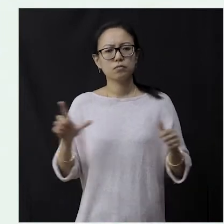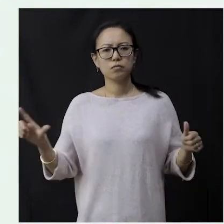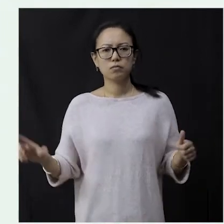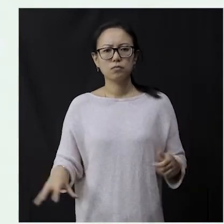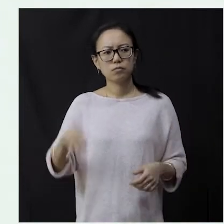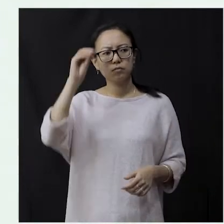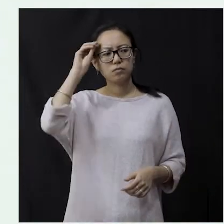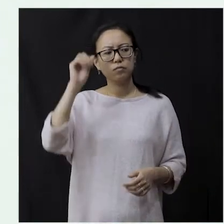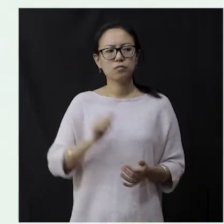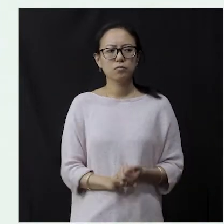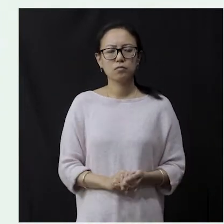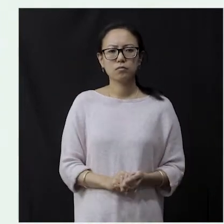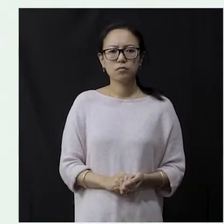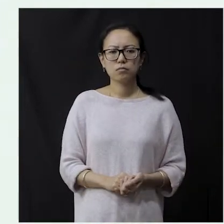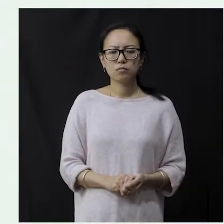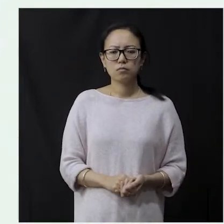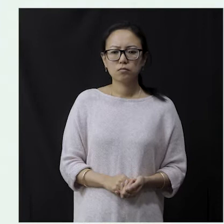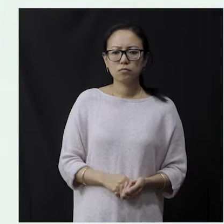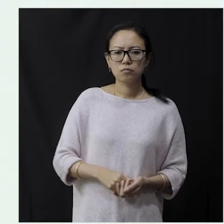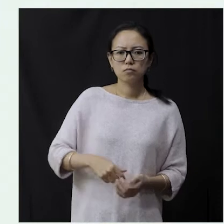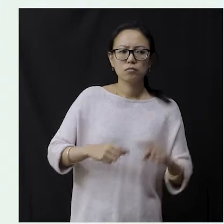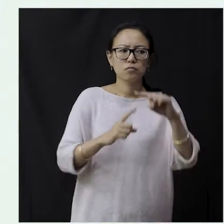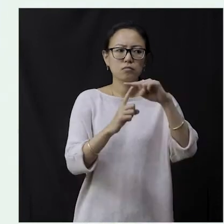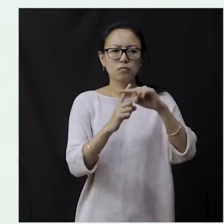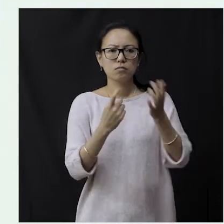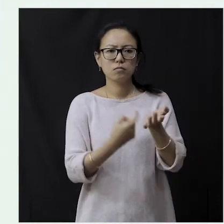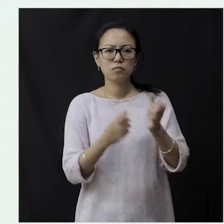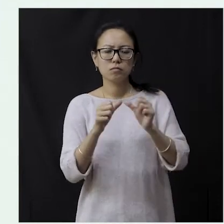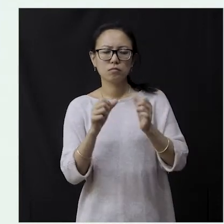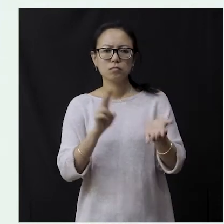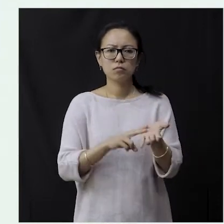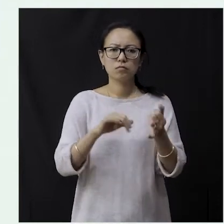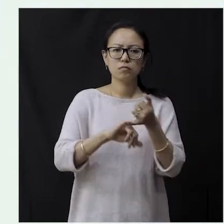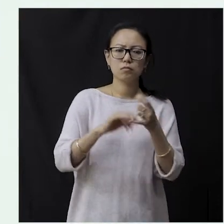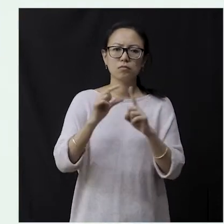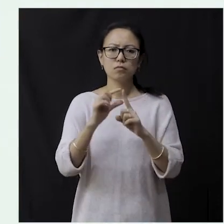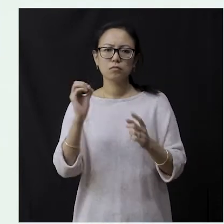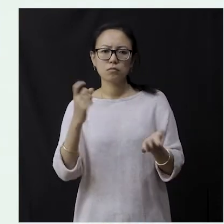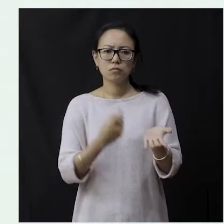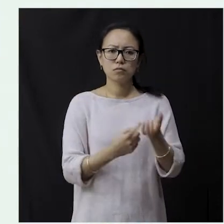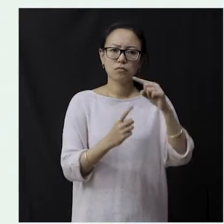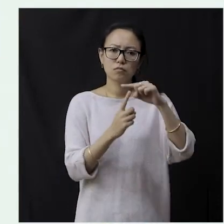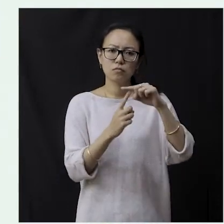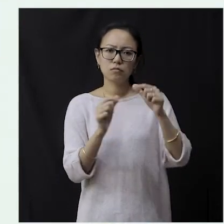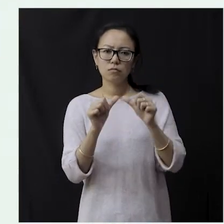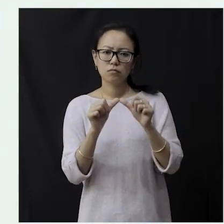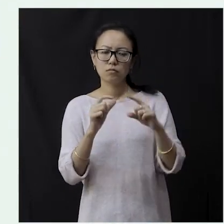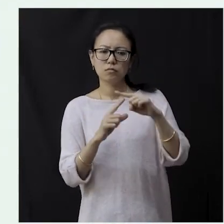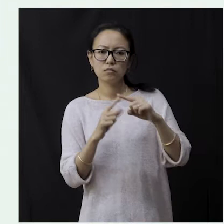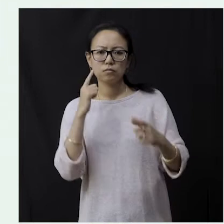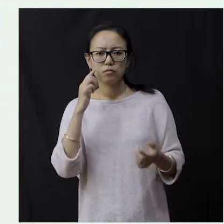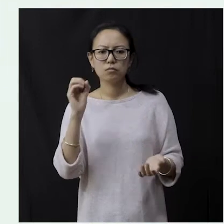This transportation is something that takes you from one place to another.